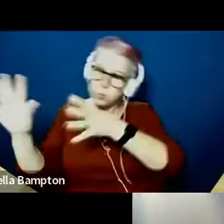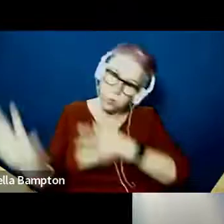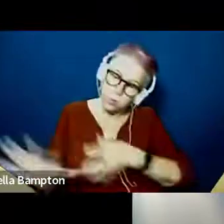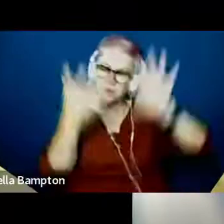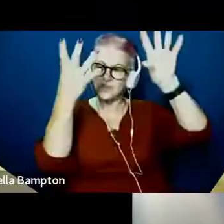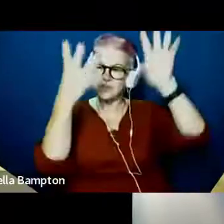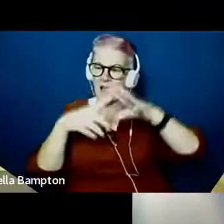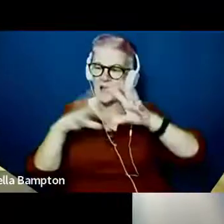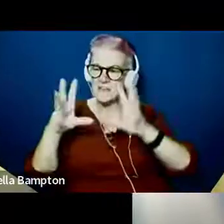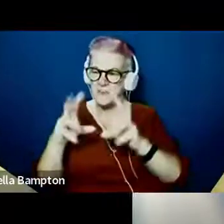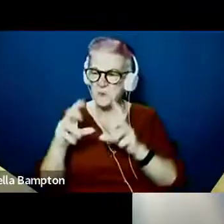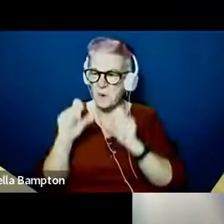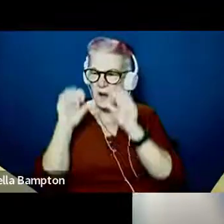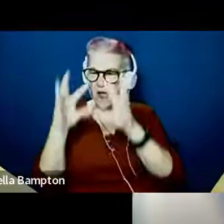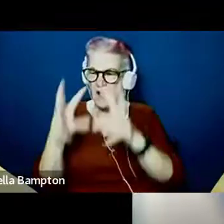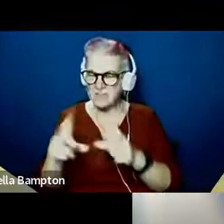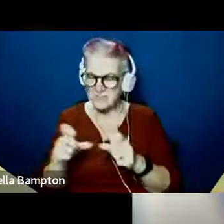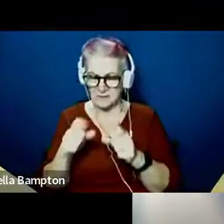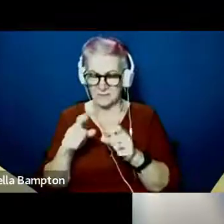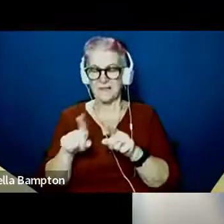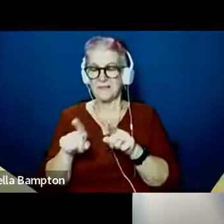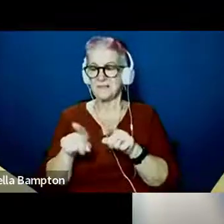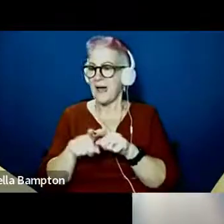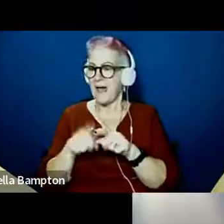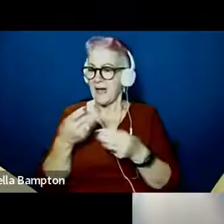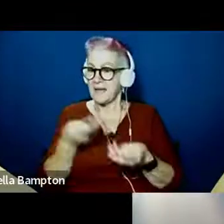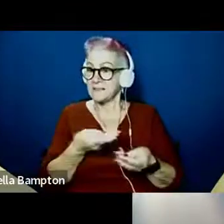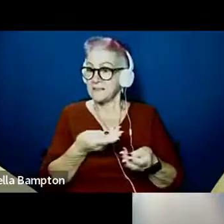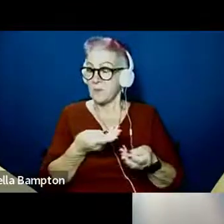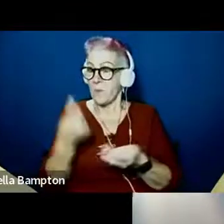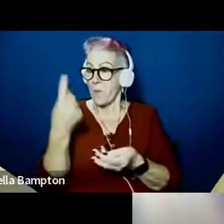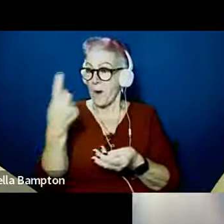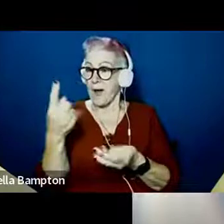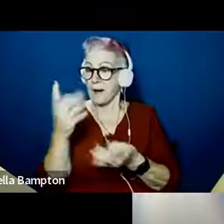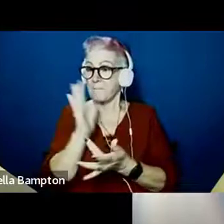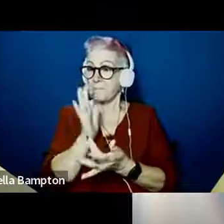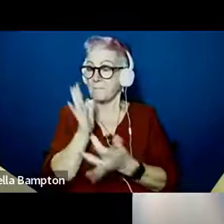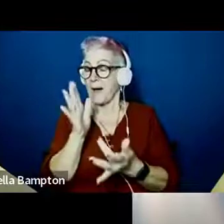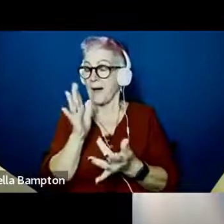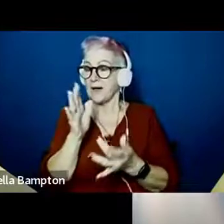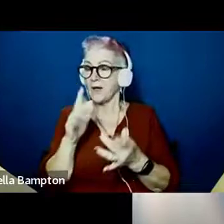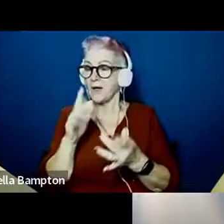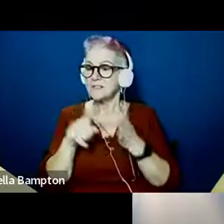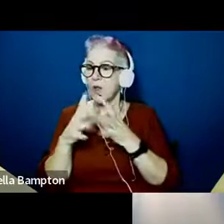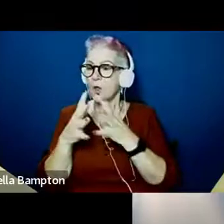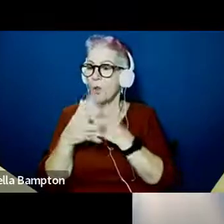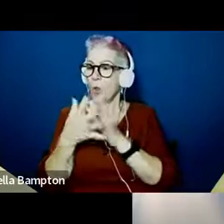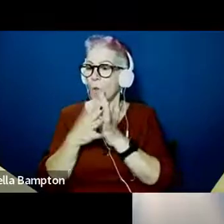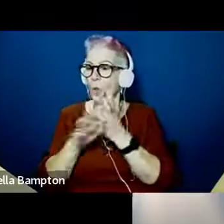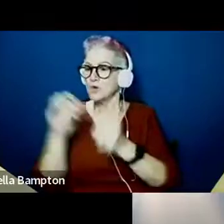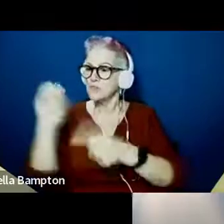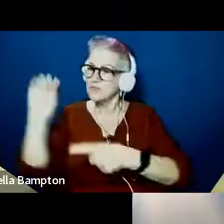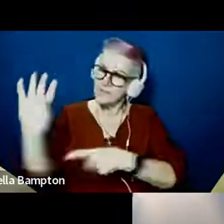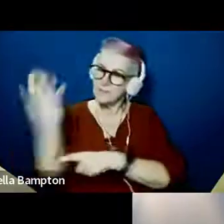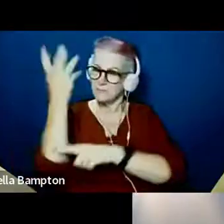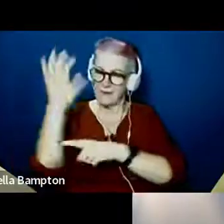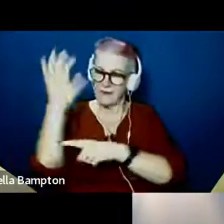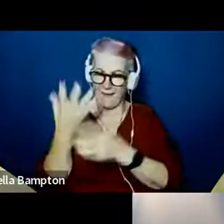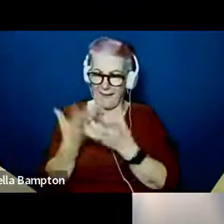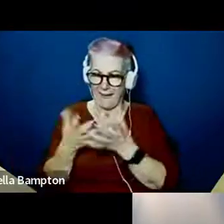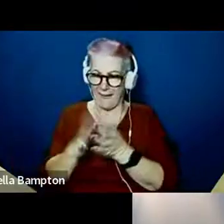squelch and things like that. And one of them, for example, was, the whoosh of the sprinkler. Well, you can't translate